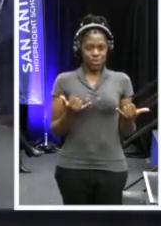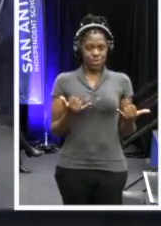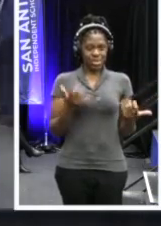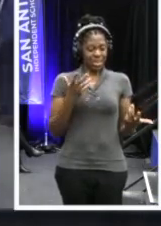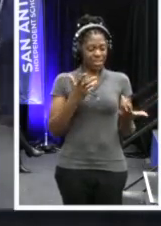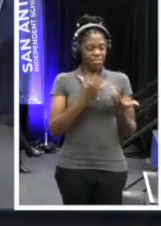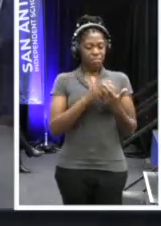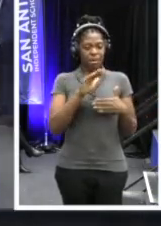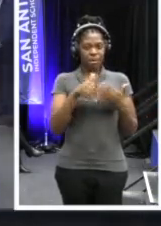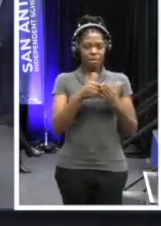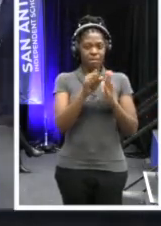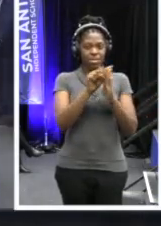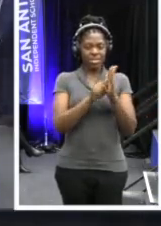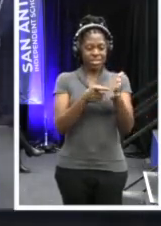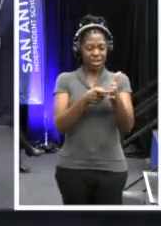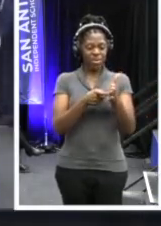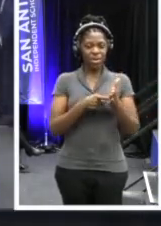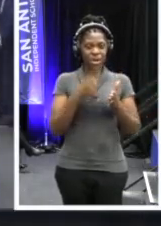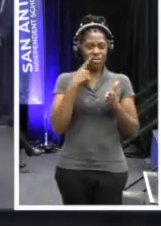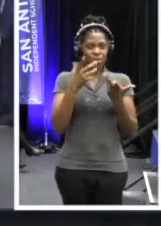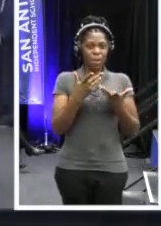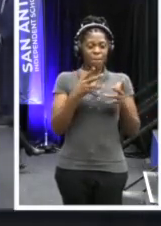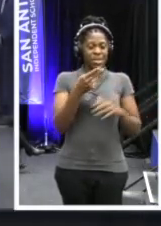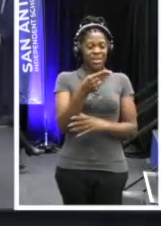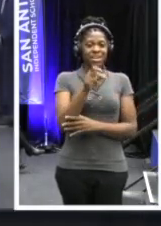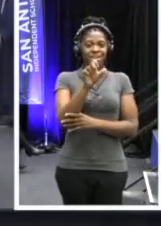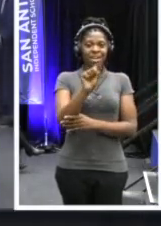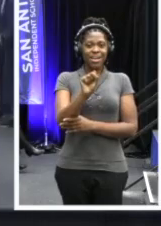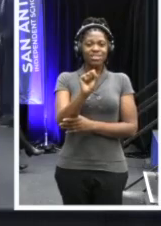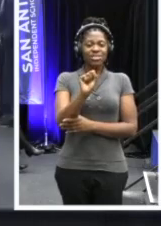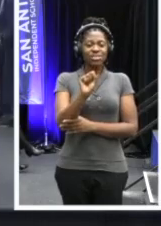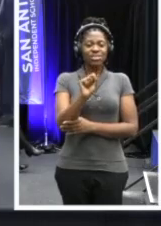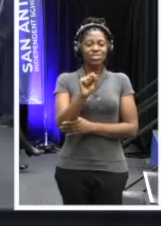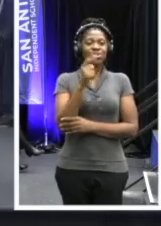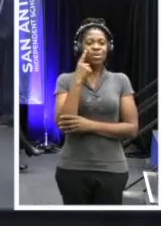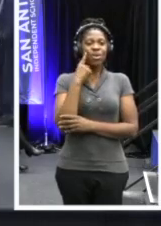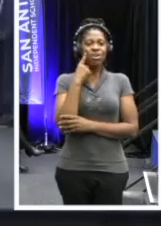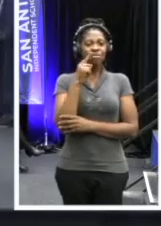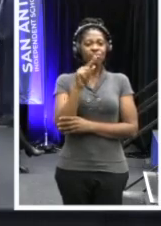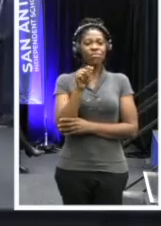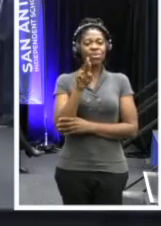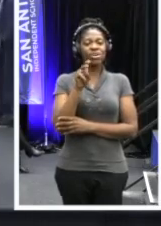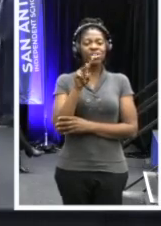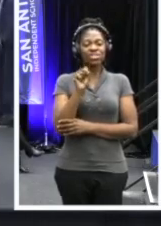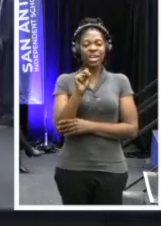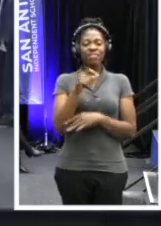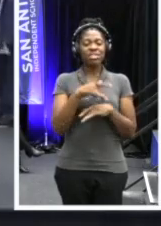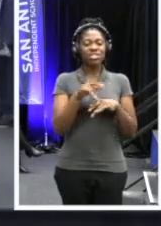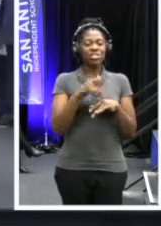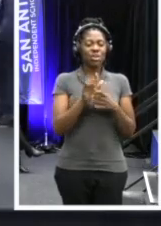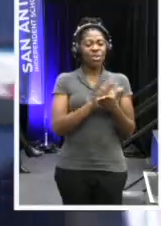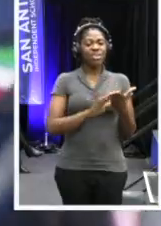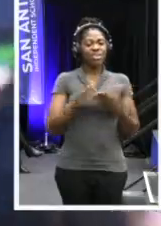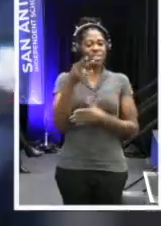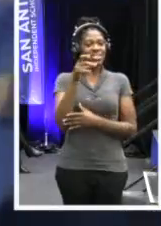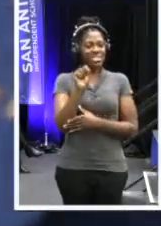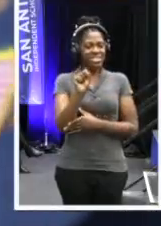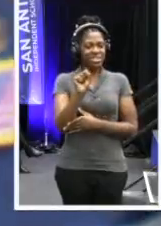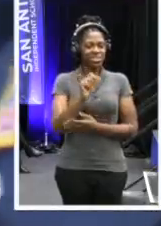the state requirements of the completion of high school and graduation from Travis Early College High School.